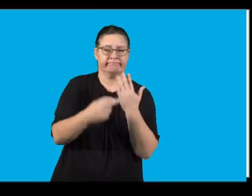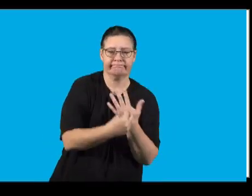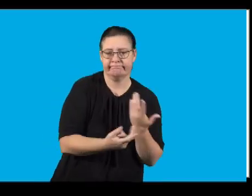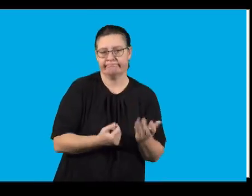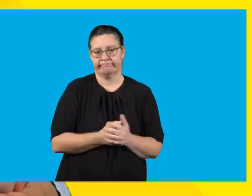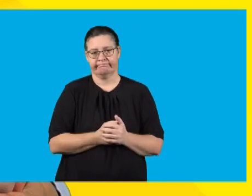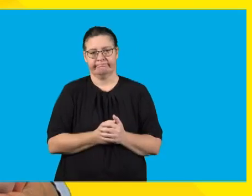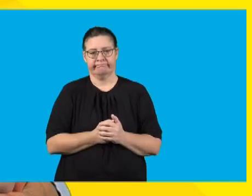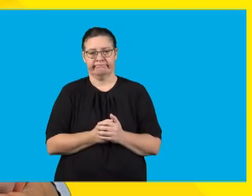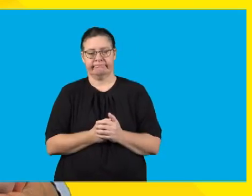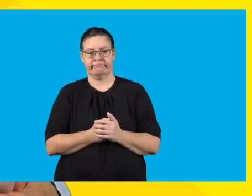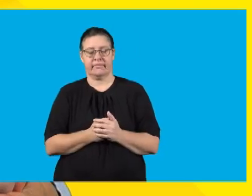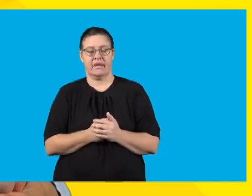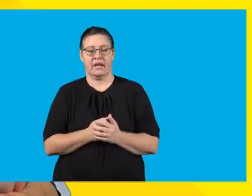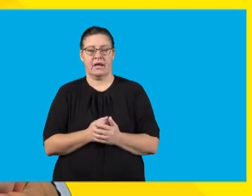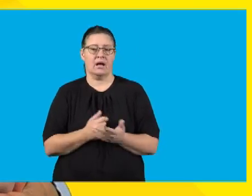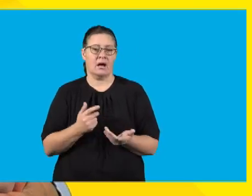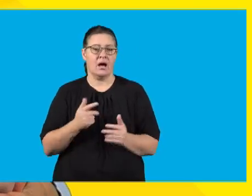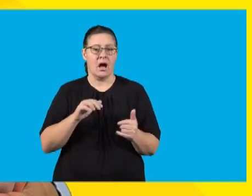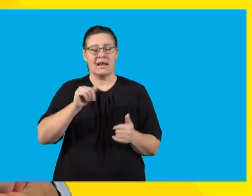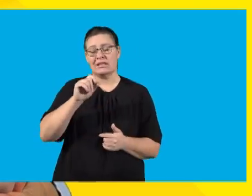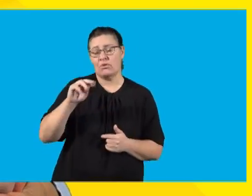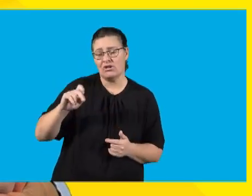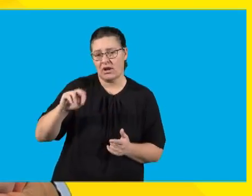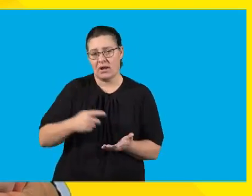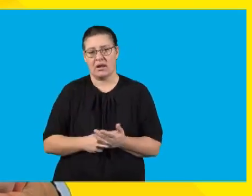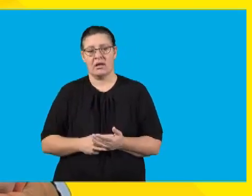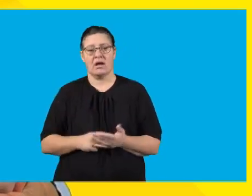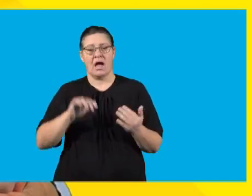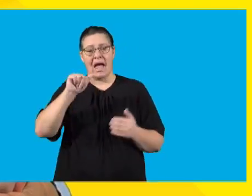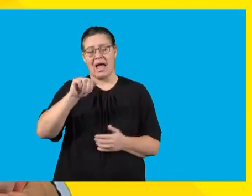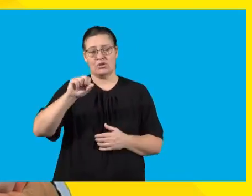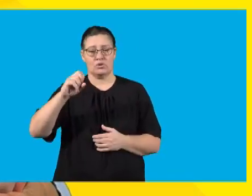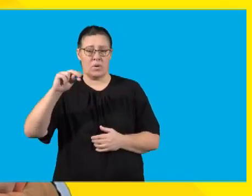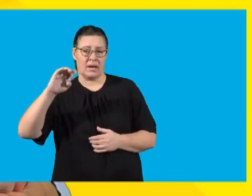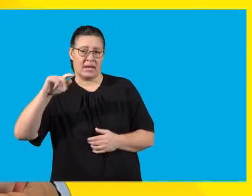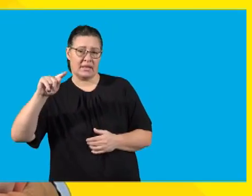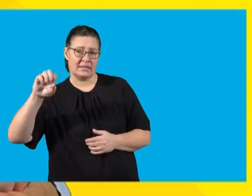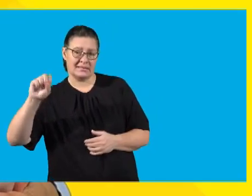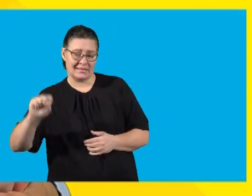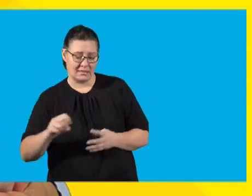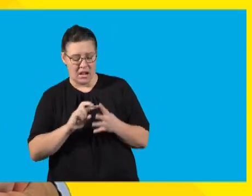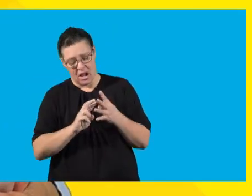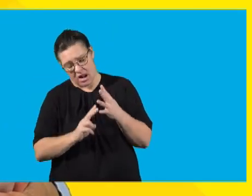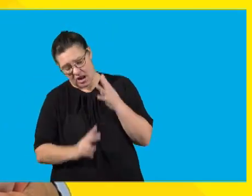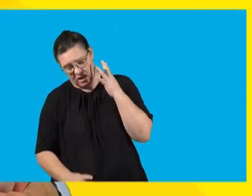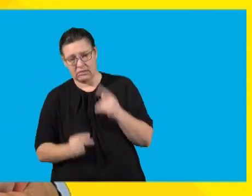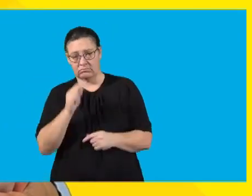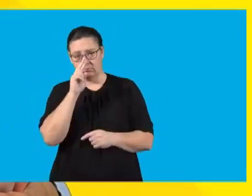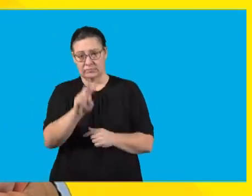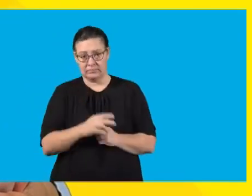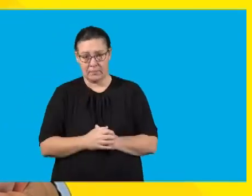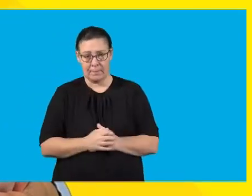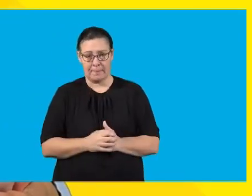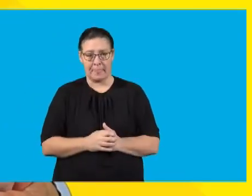figures of speech, hyperbole, alliteration, personification, even assonance, all right? So you need to look at